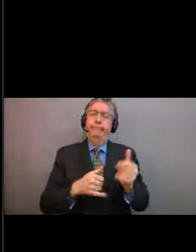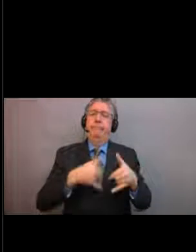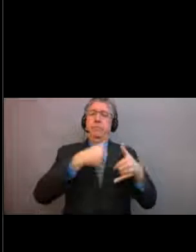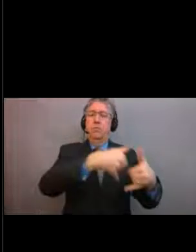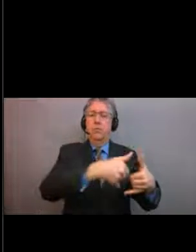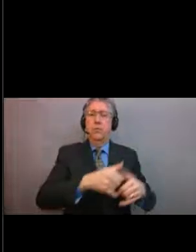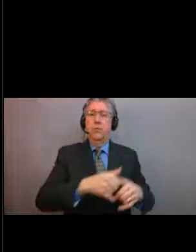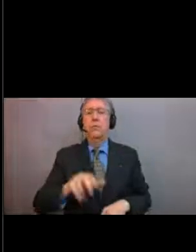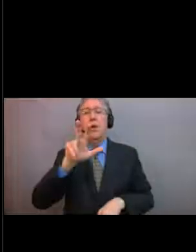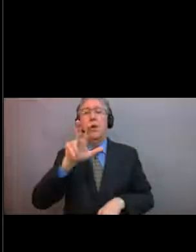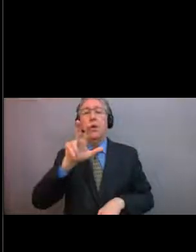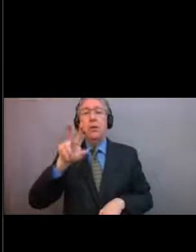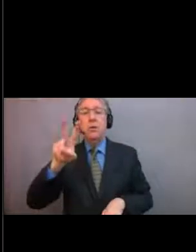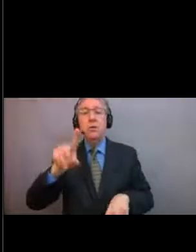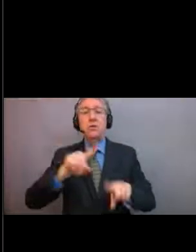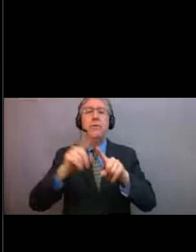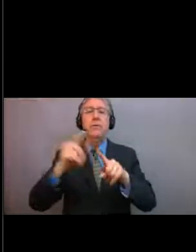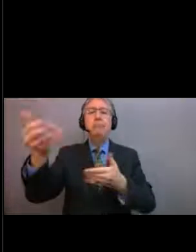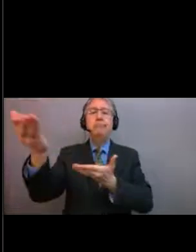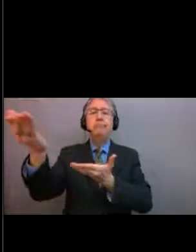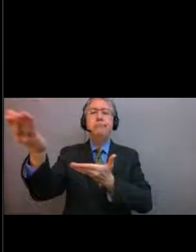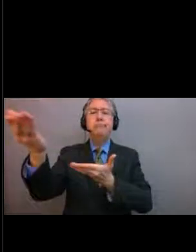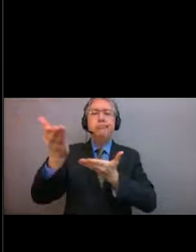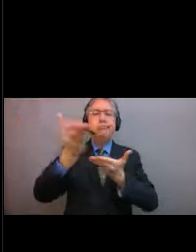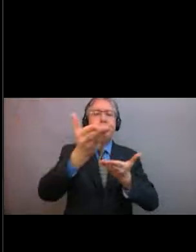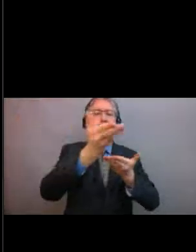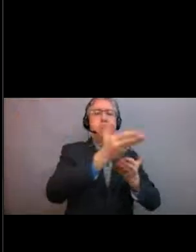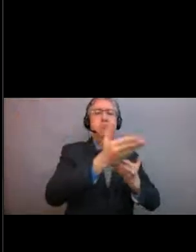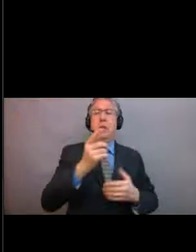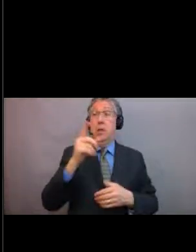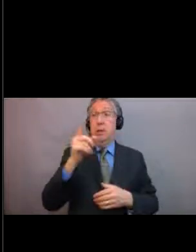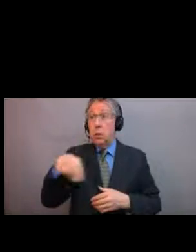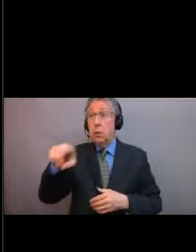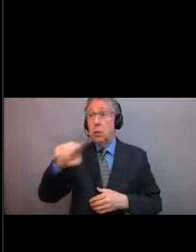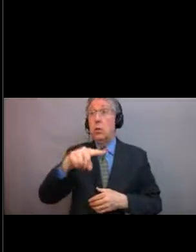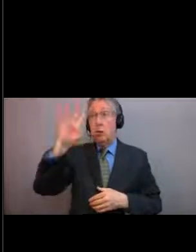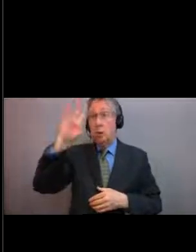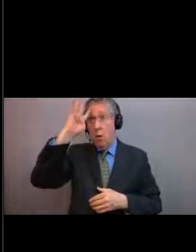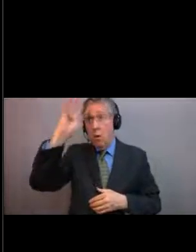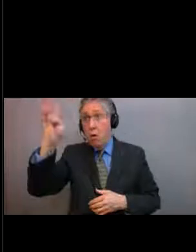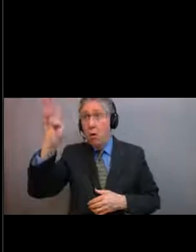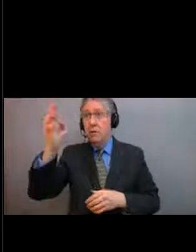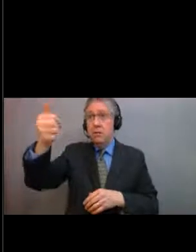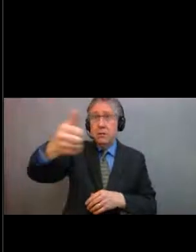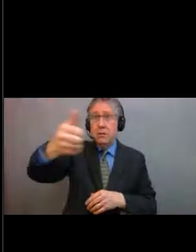many authors of each that have put their best work forward here. And you each continue to